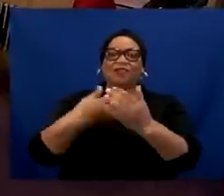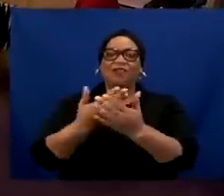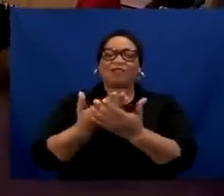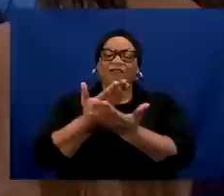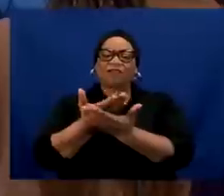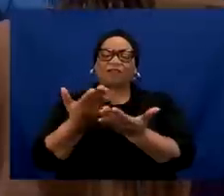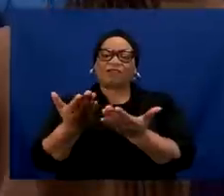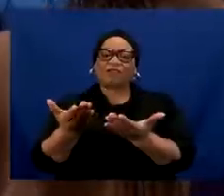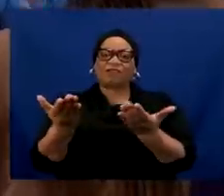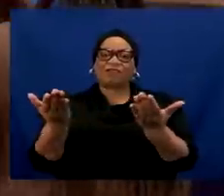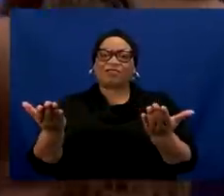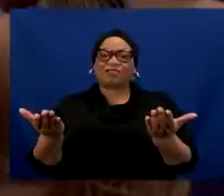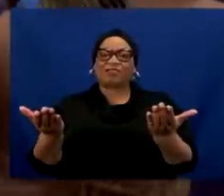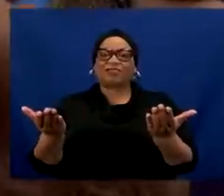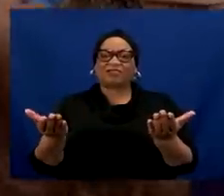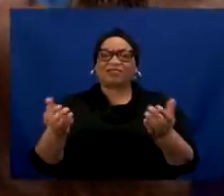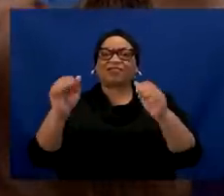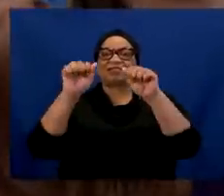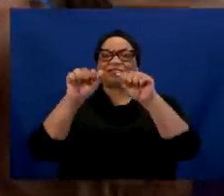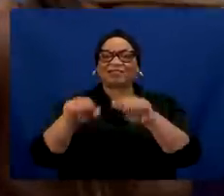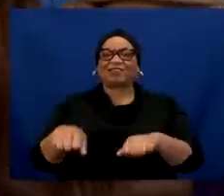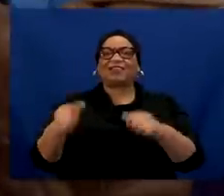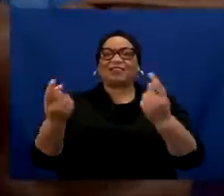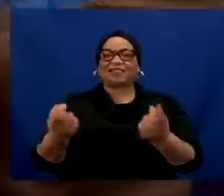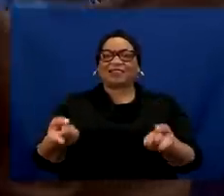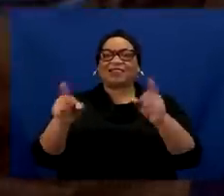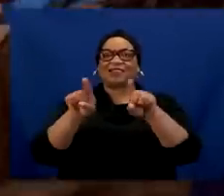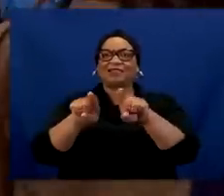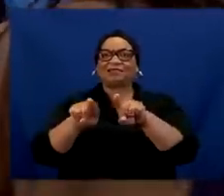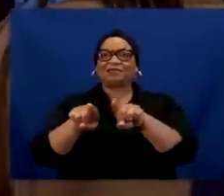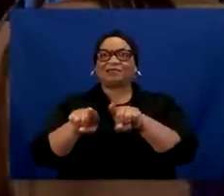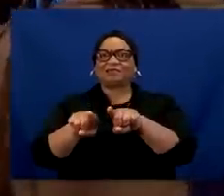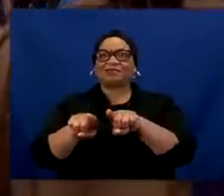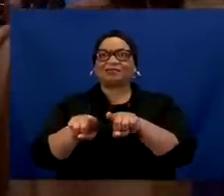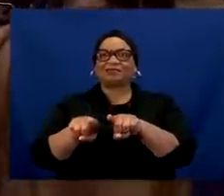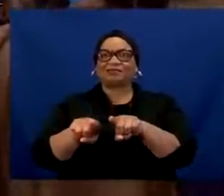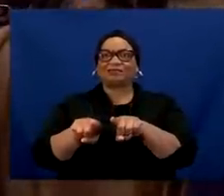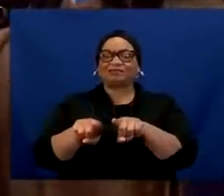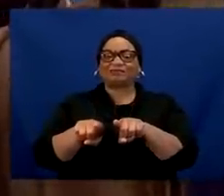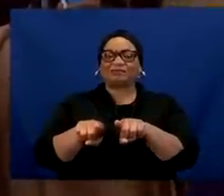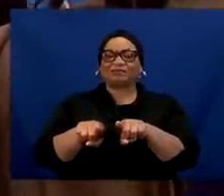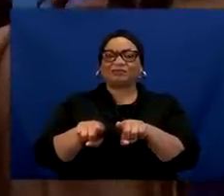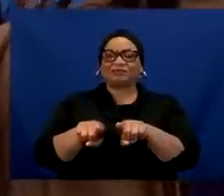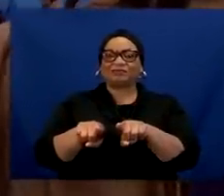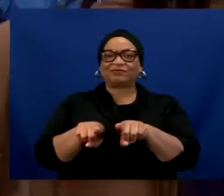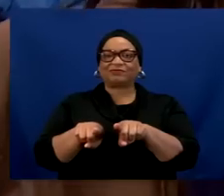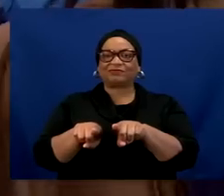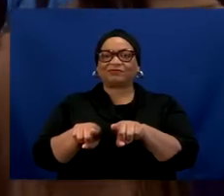Impossible.